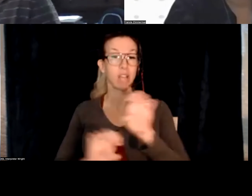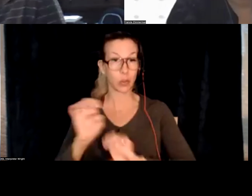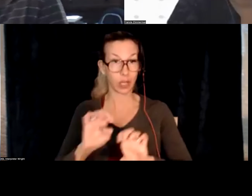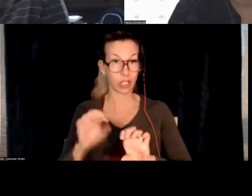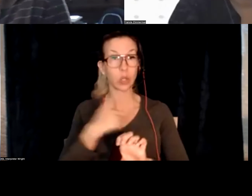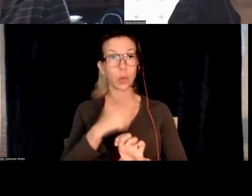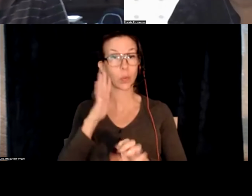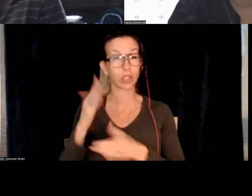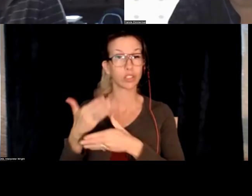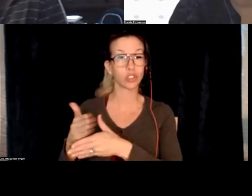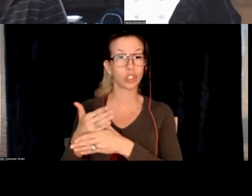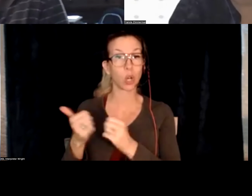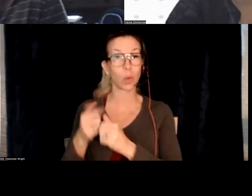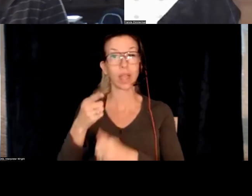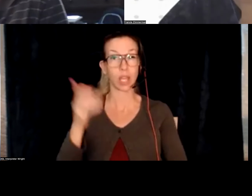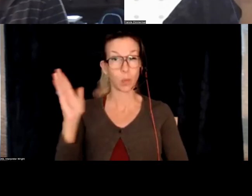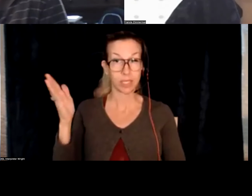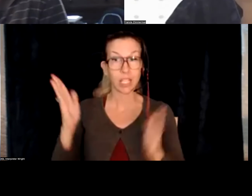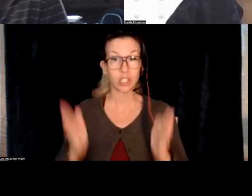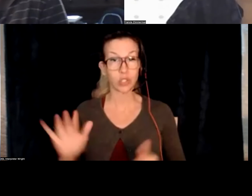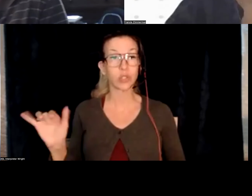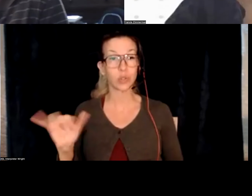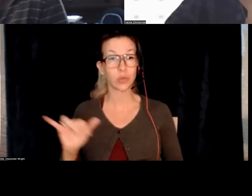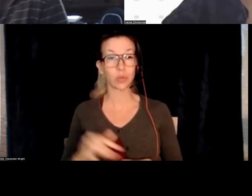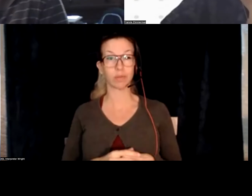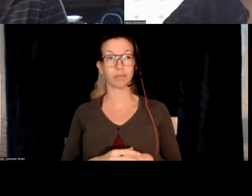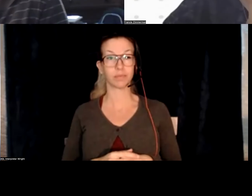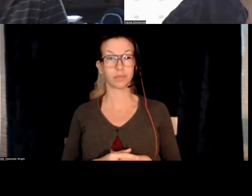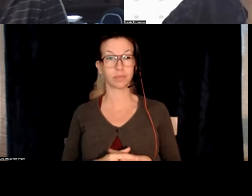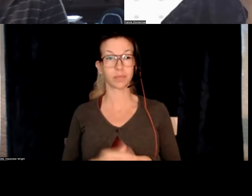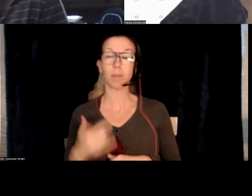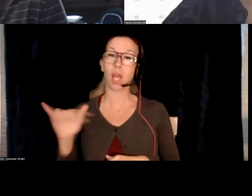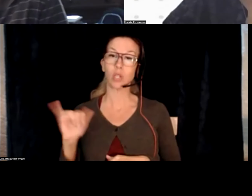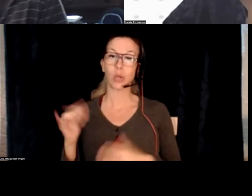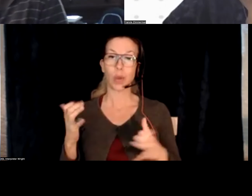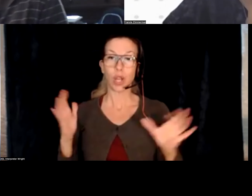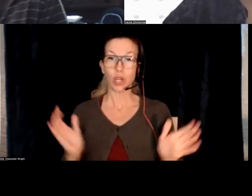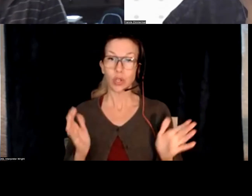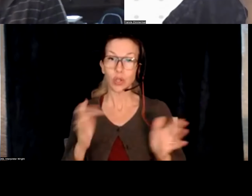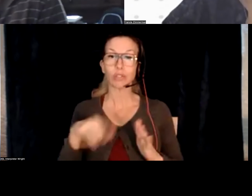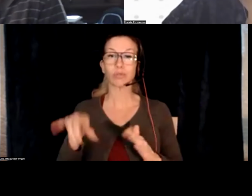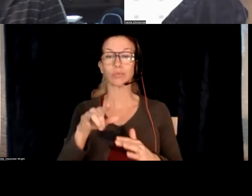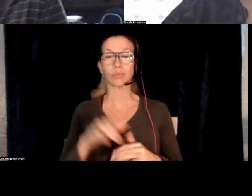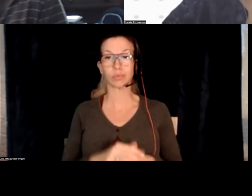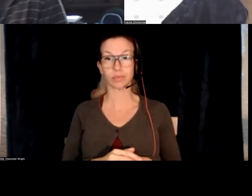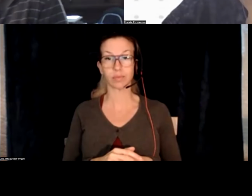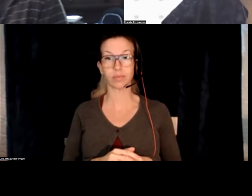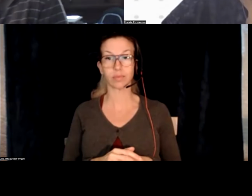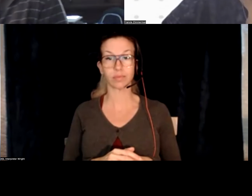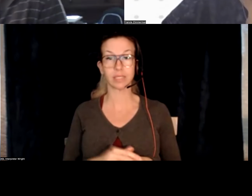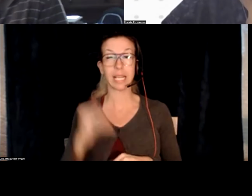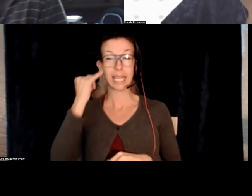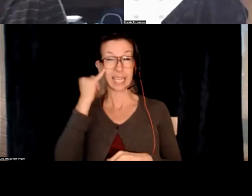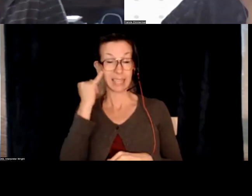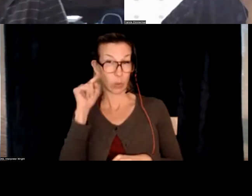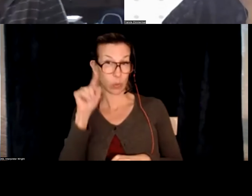our presenters as well. But also, I just want to encourage folks, if you have a